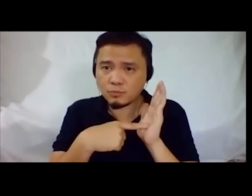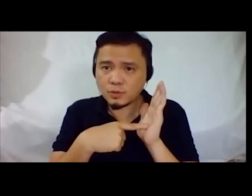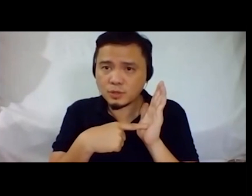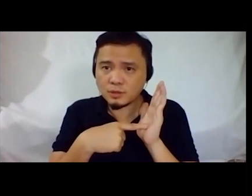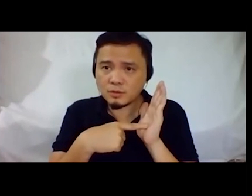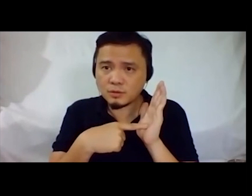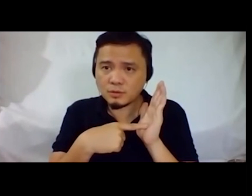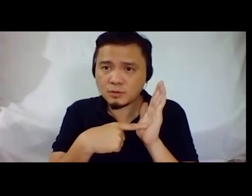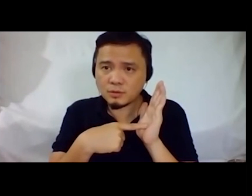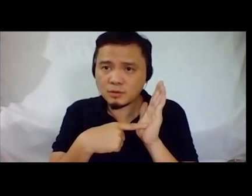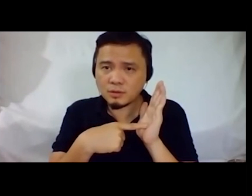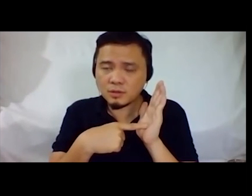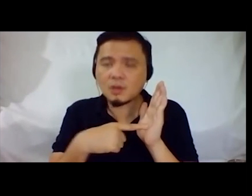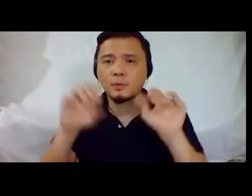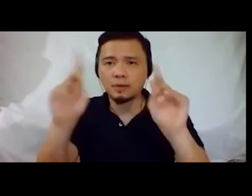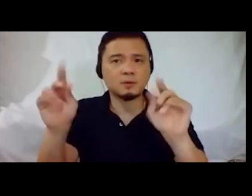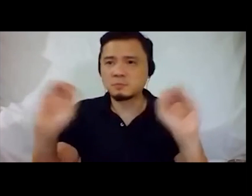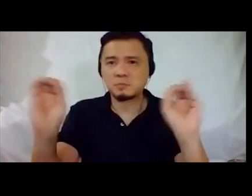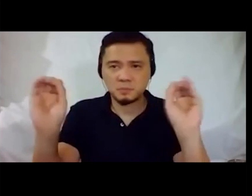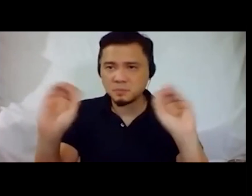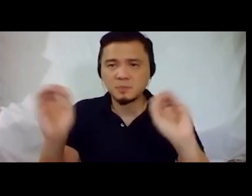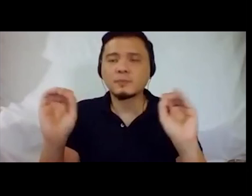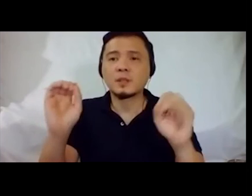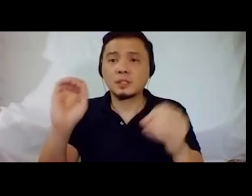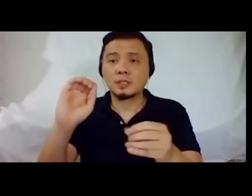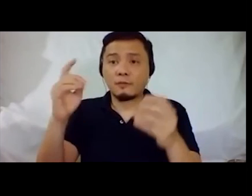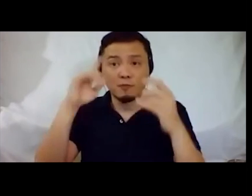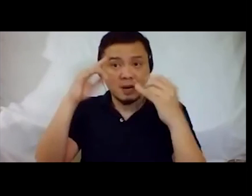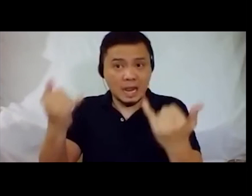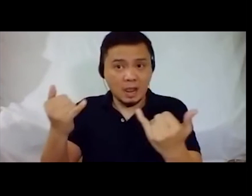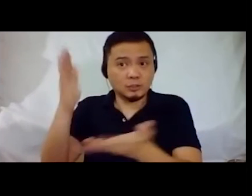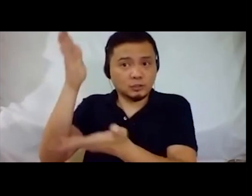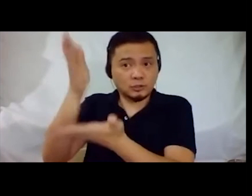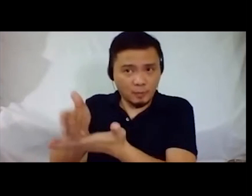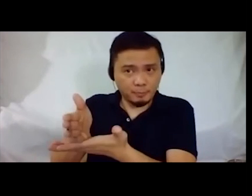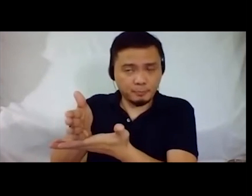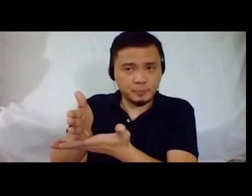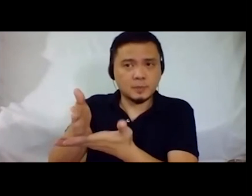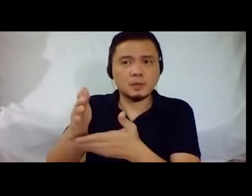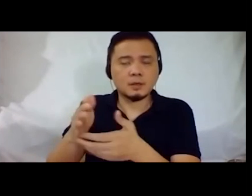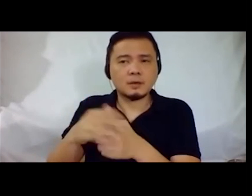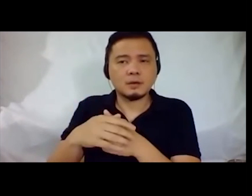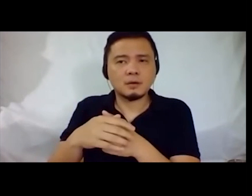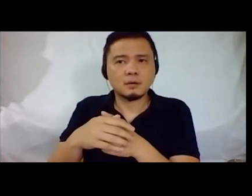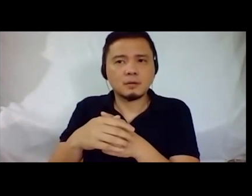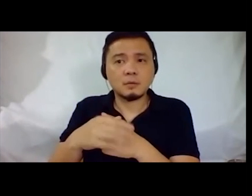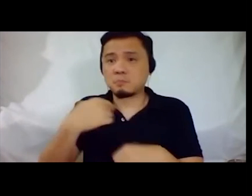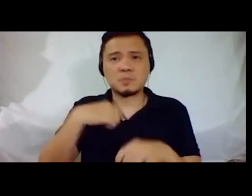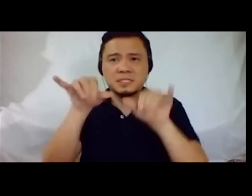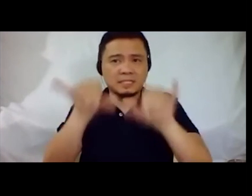we can stop and let you discuss anything about this lesson. I can stay